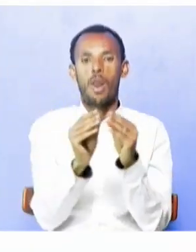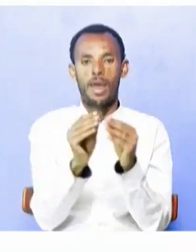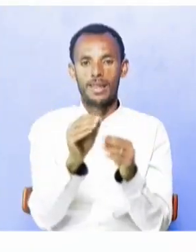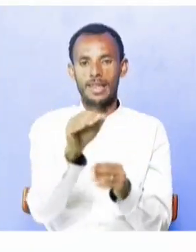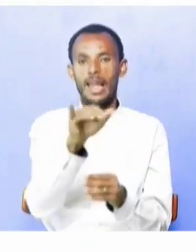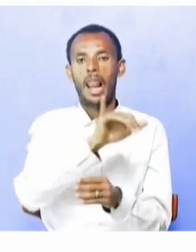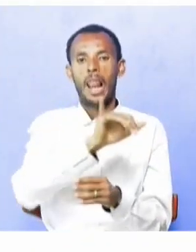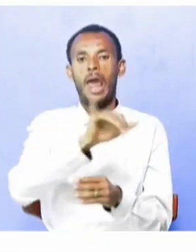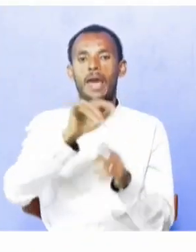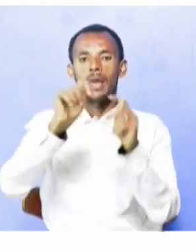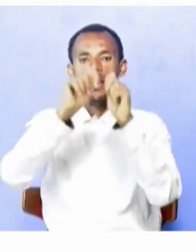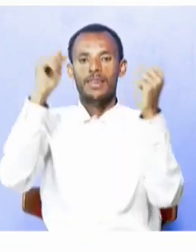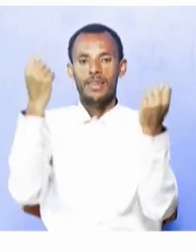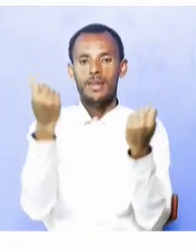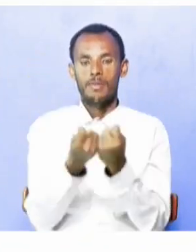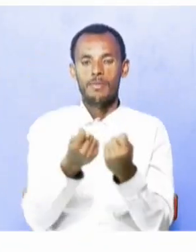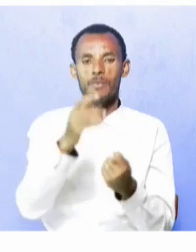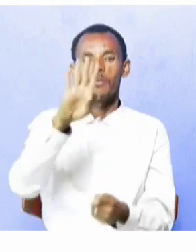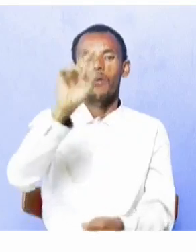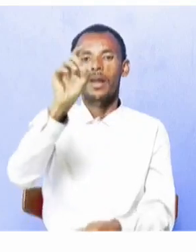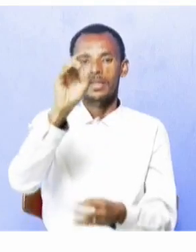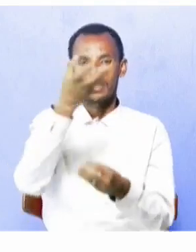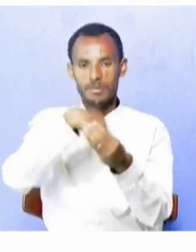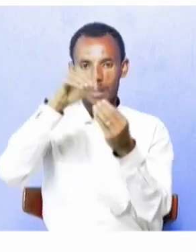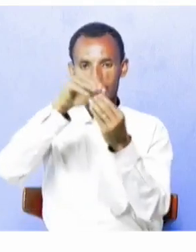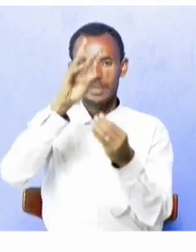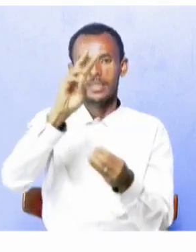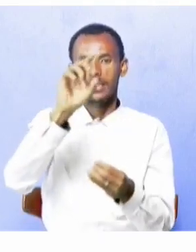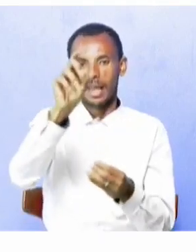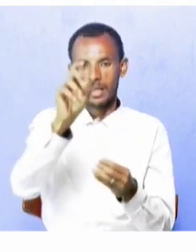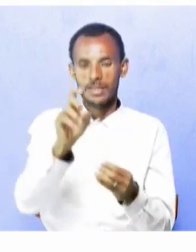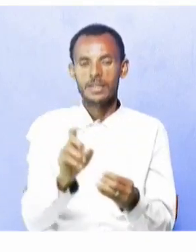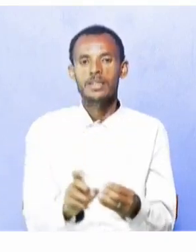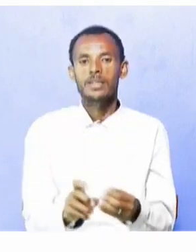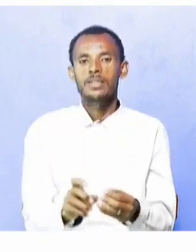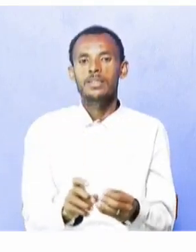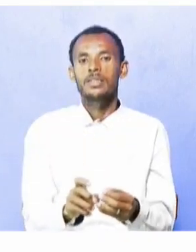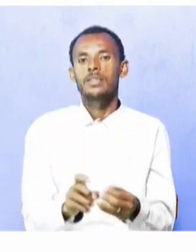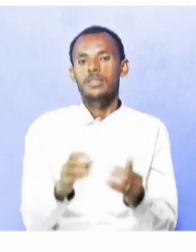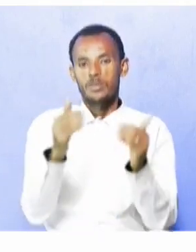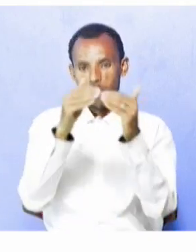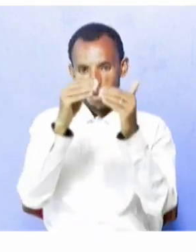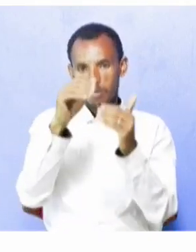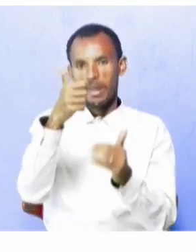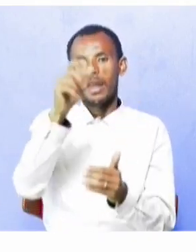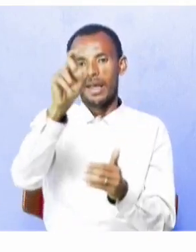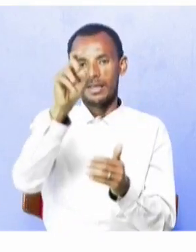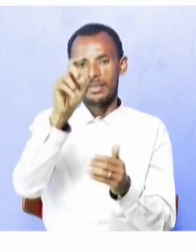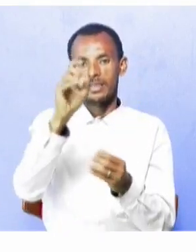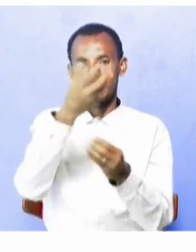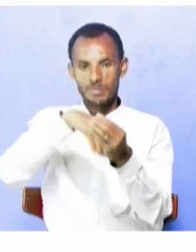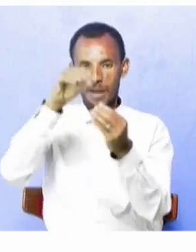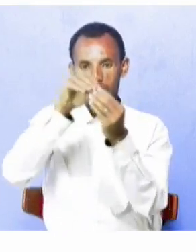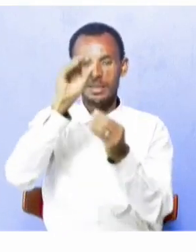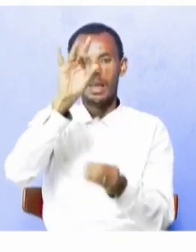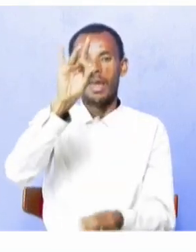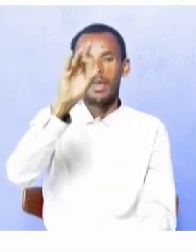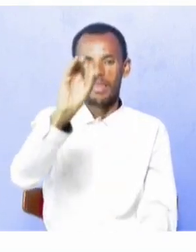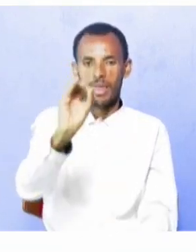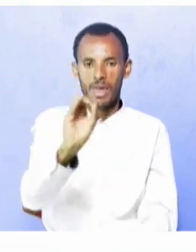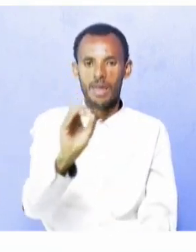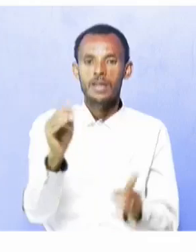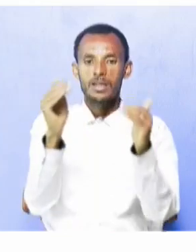terms here. 4x plus 6x is clearly 10x, plus 80 degree